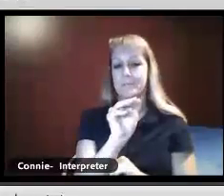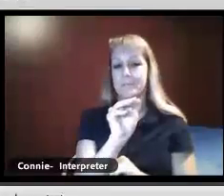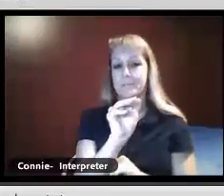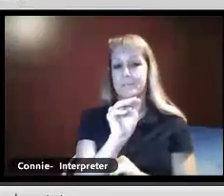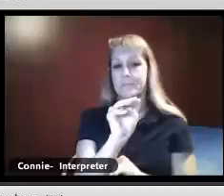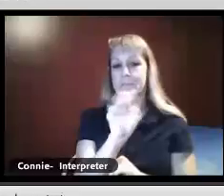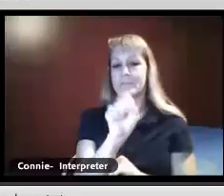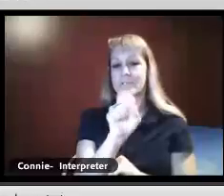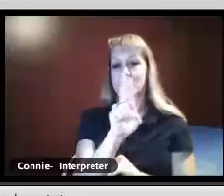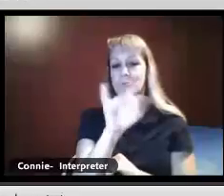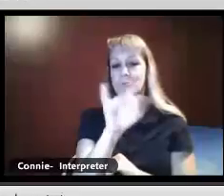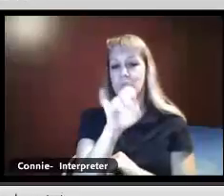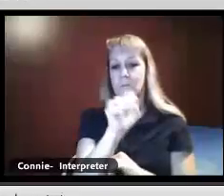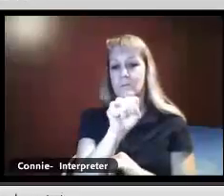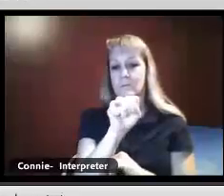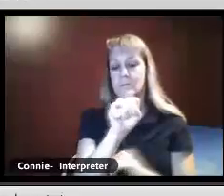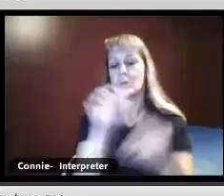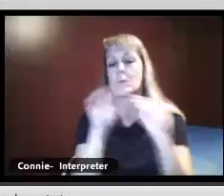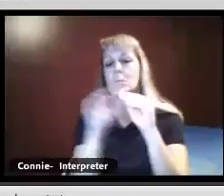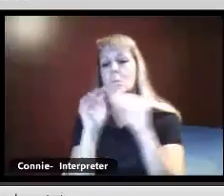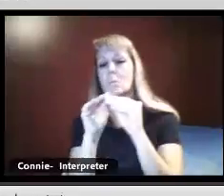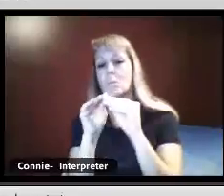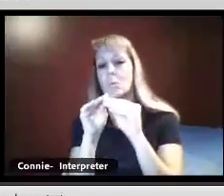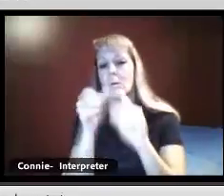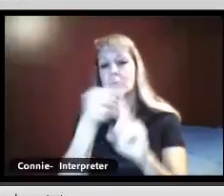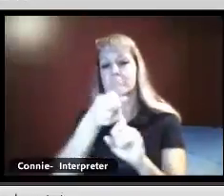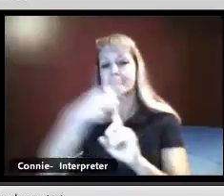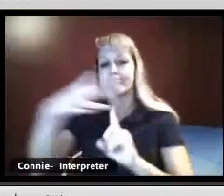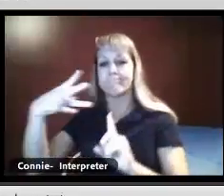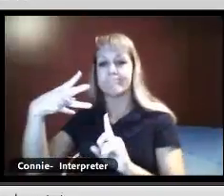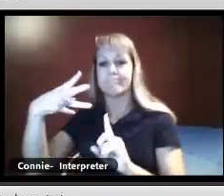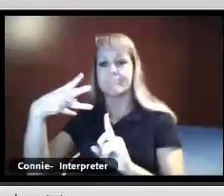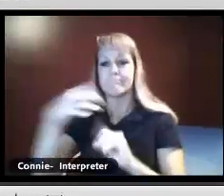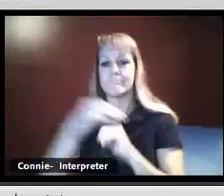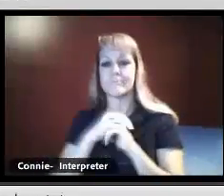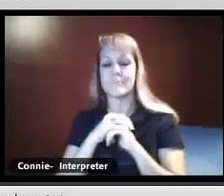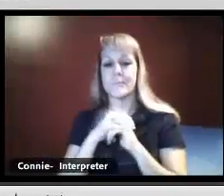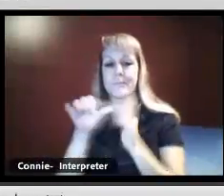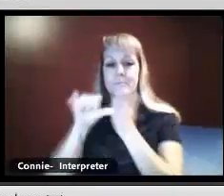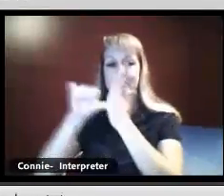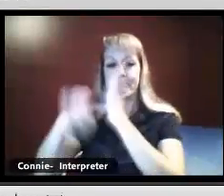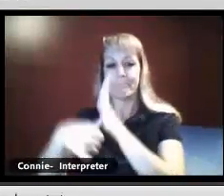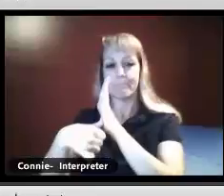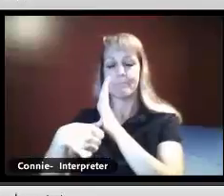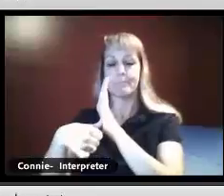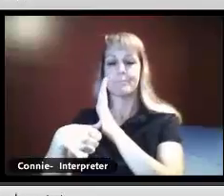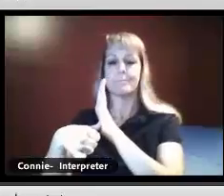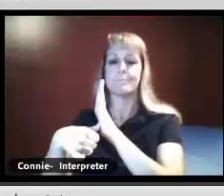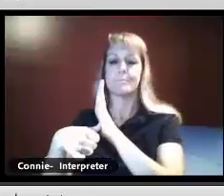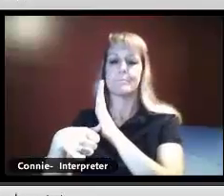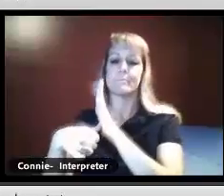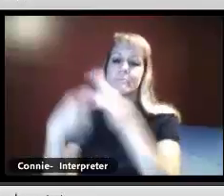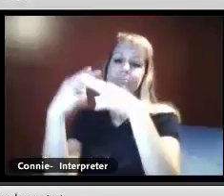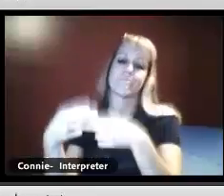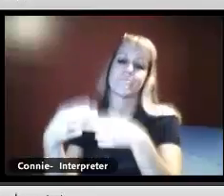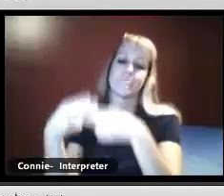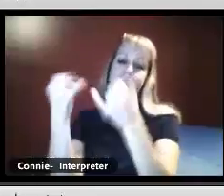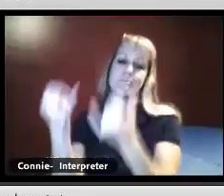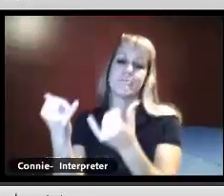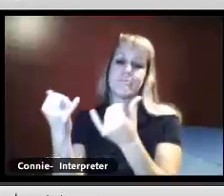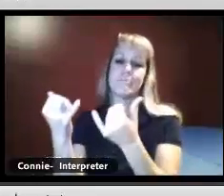subjects to a more expansive emphasis on what is now known in